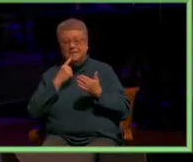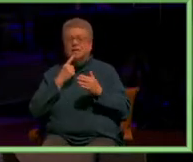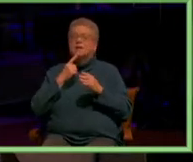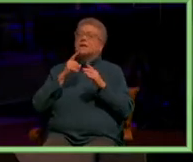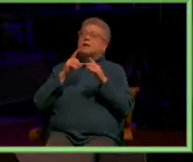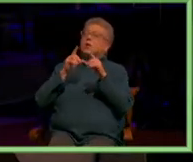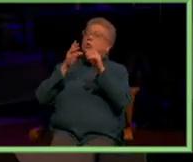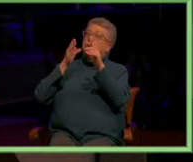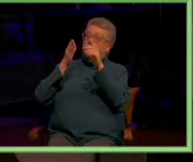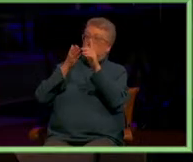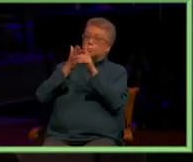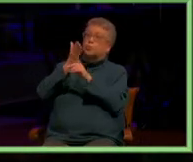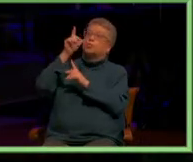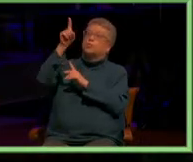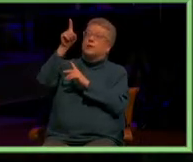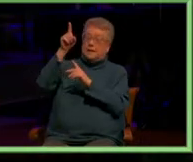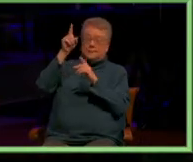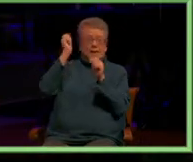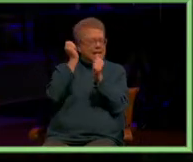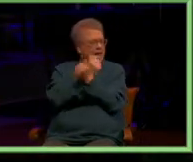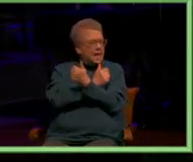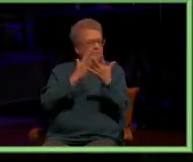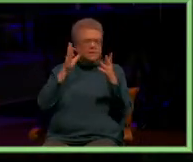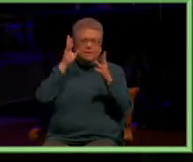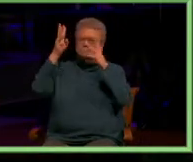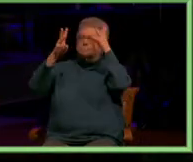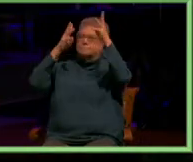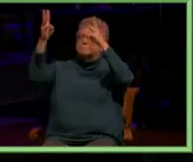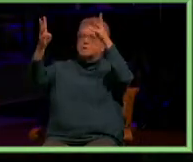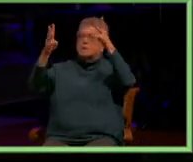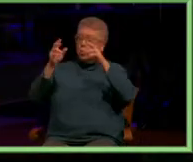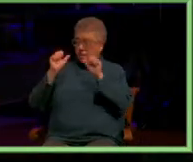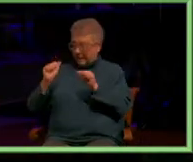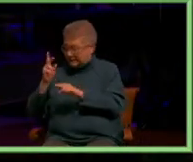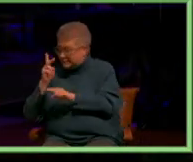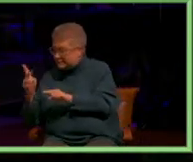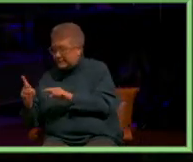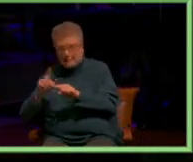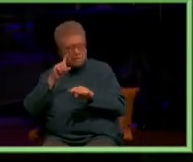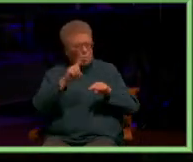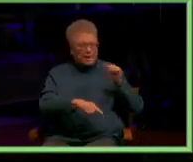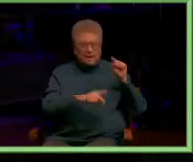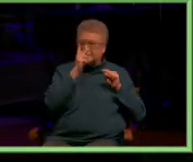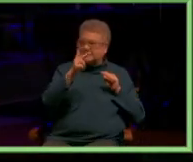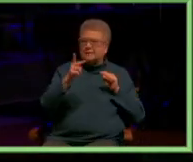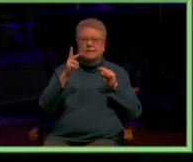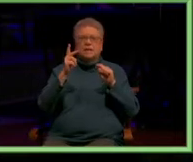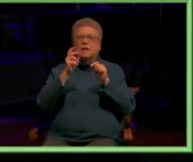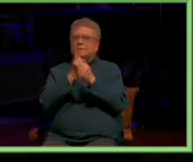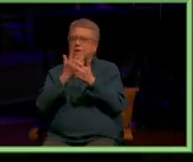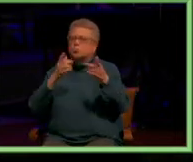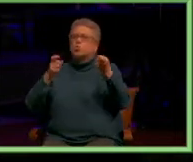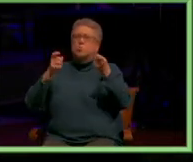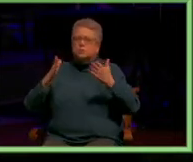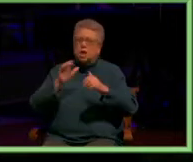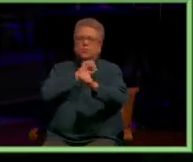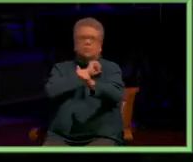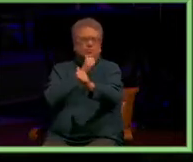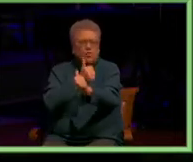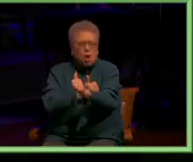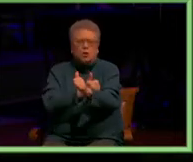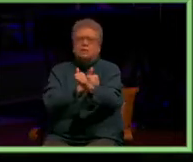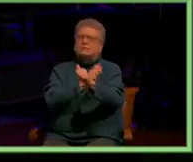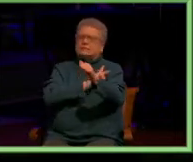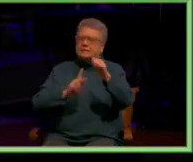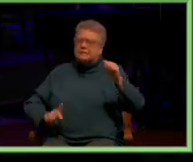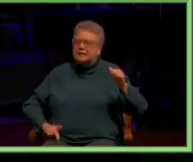all things were created in heaven and on earth, visible and invisible, whether thrones or dominions or rulers or authorities, all